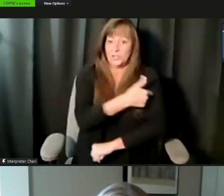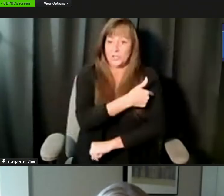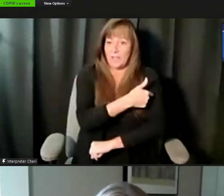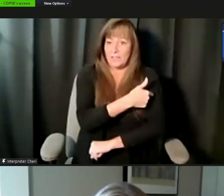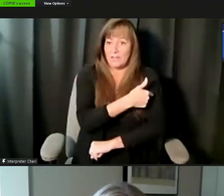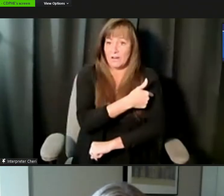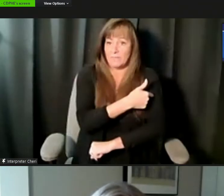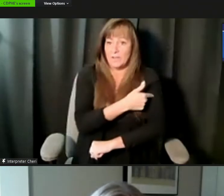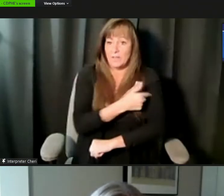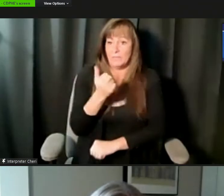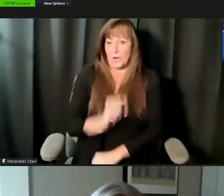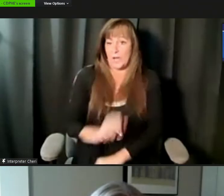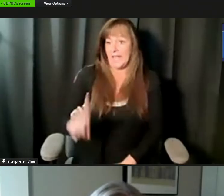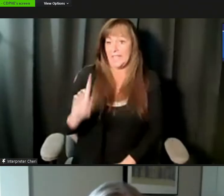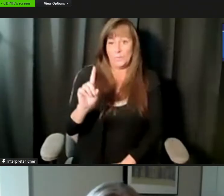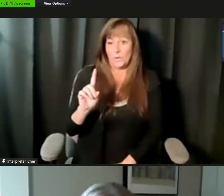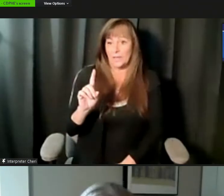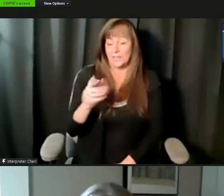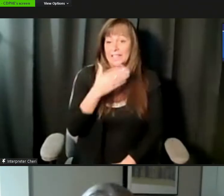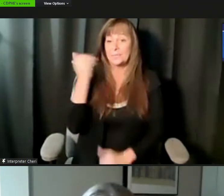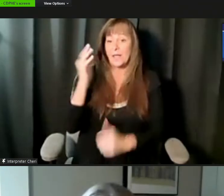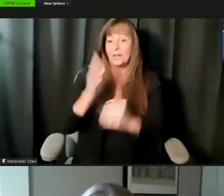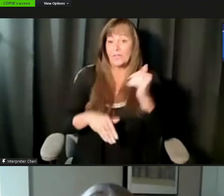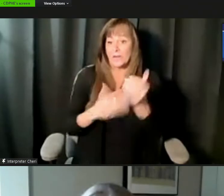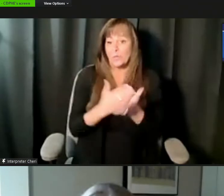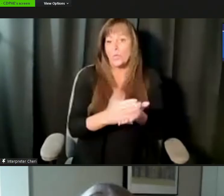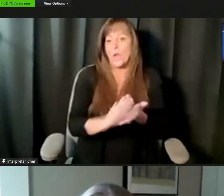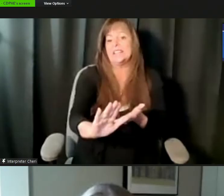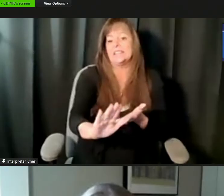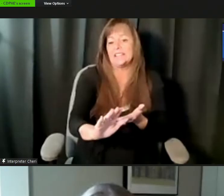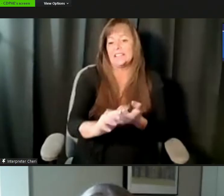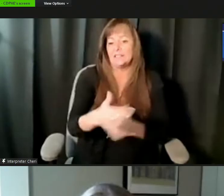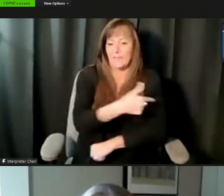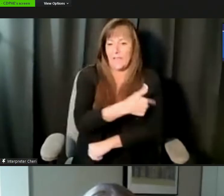to anyone in those phases is certainly better than a wasted vaccine.